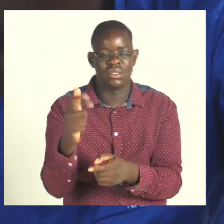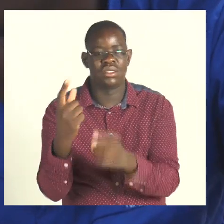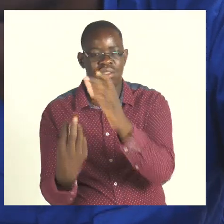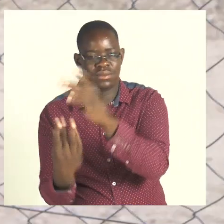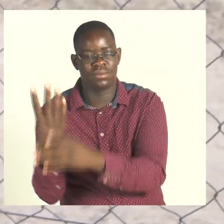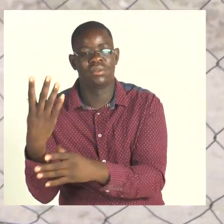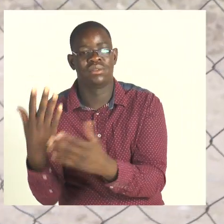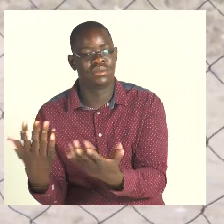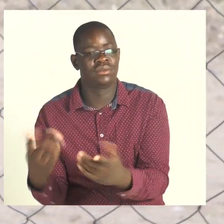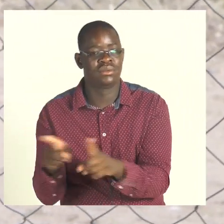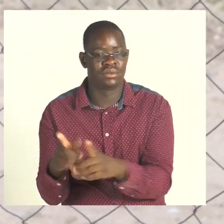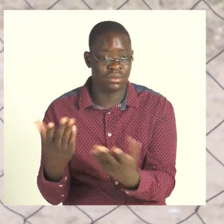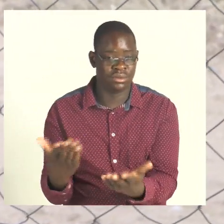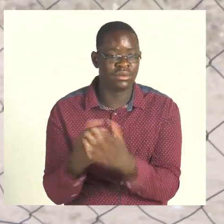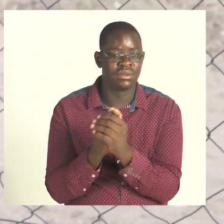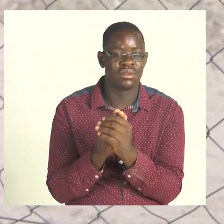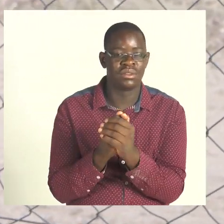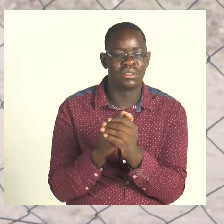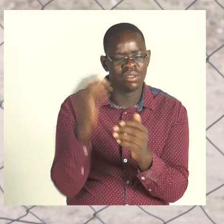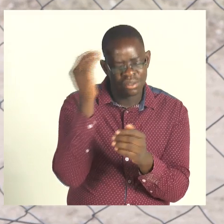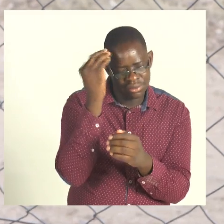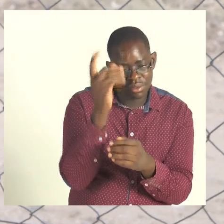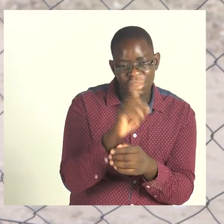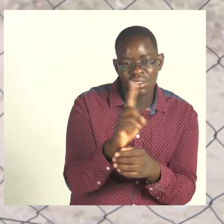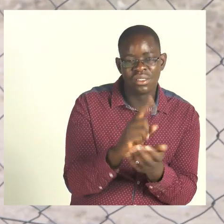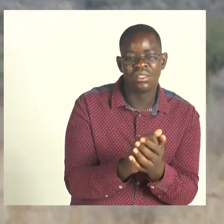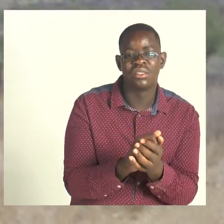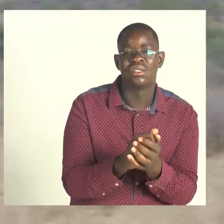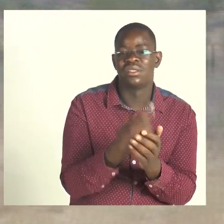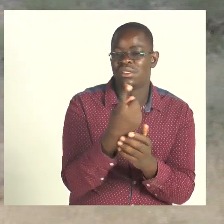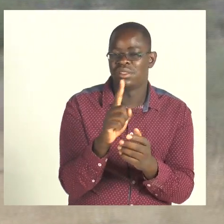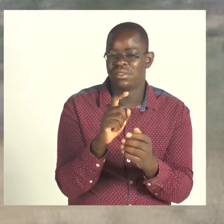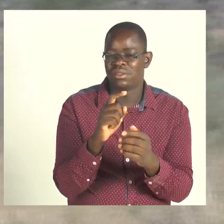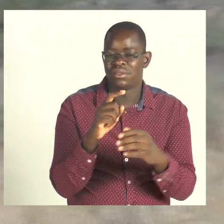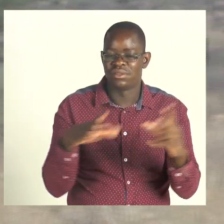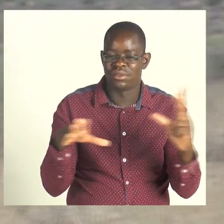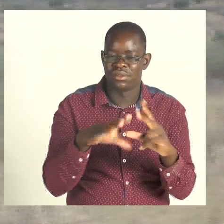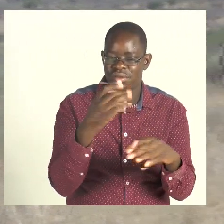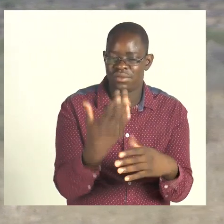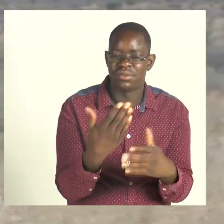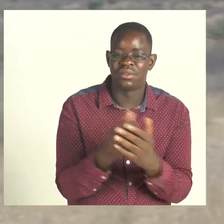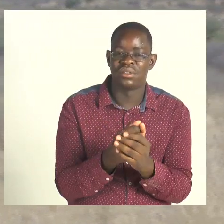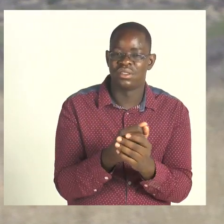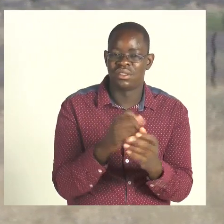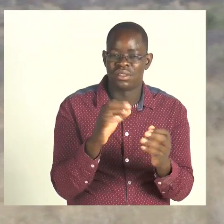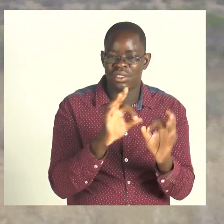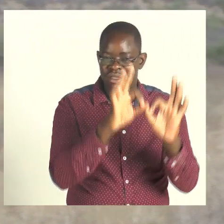more. You know what? You have done very well here on the farm. It looks